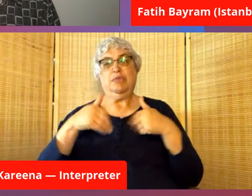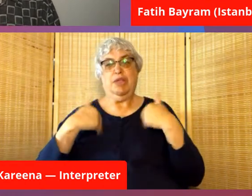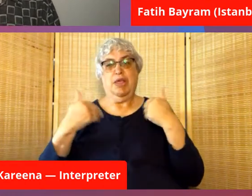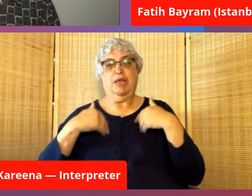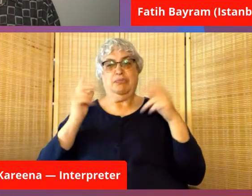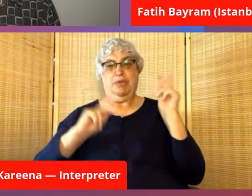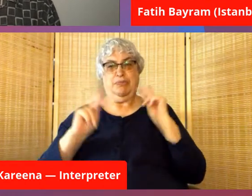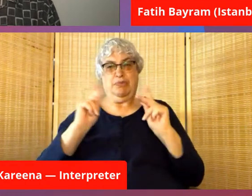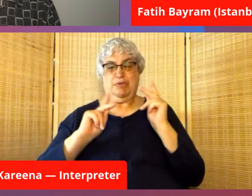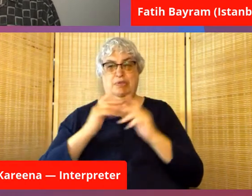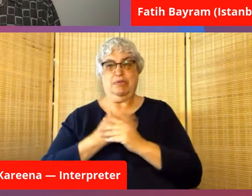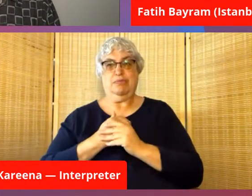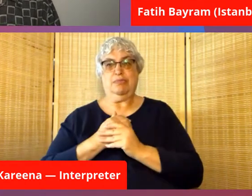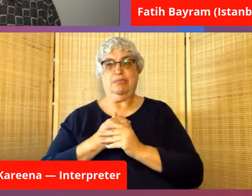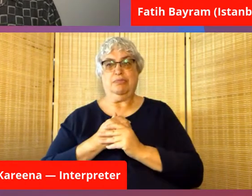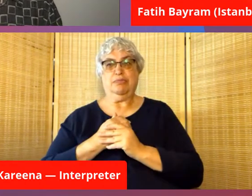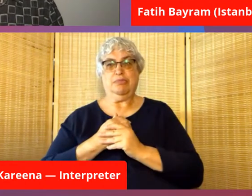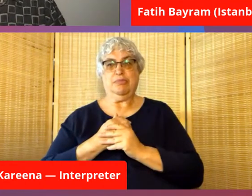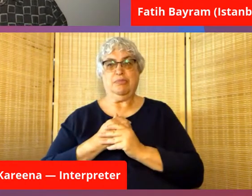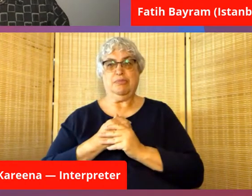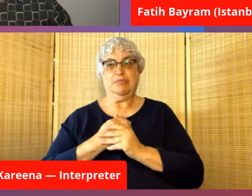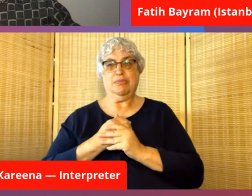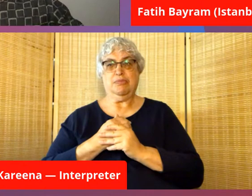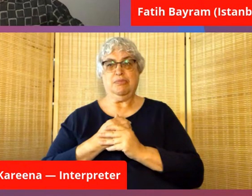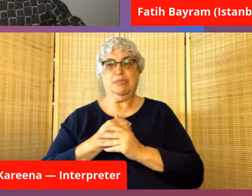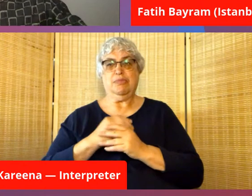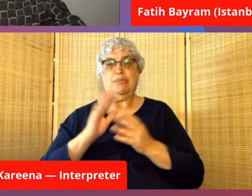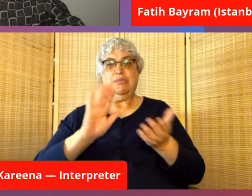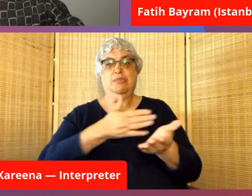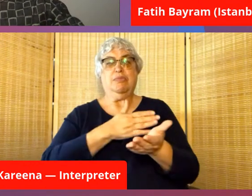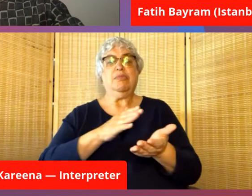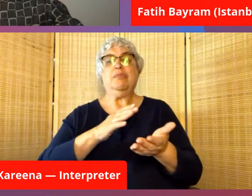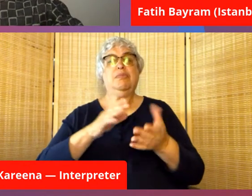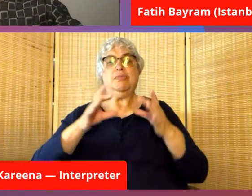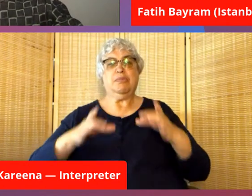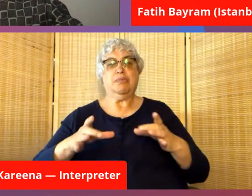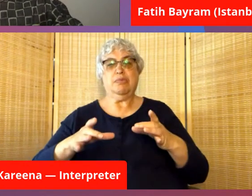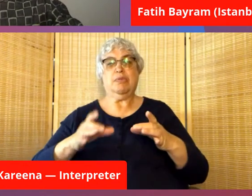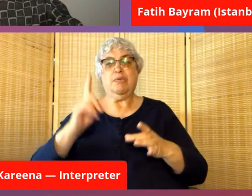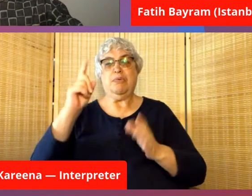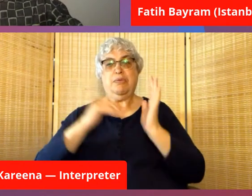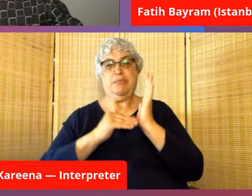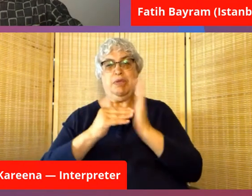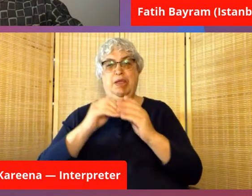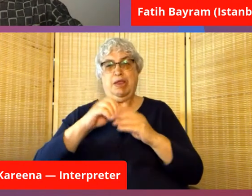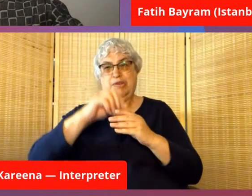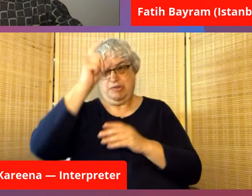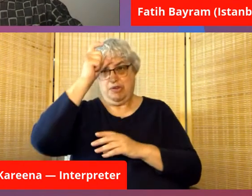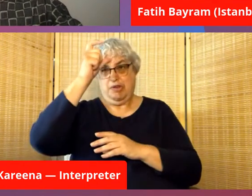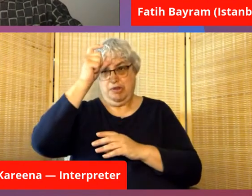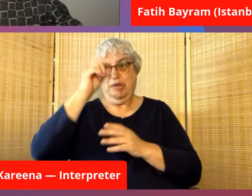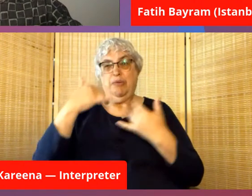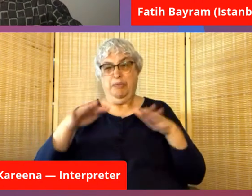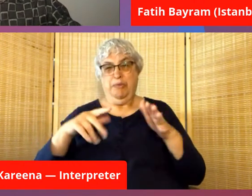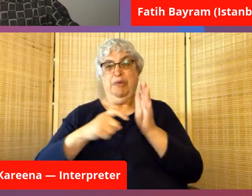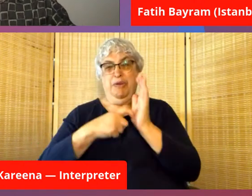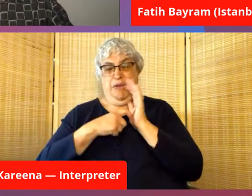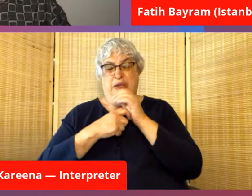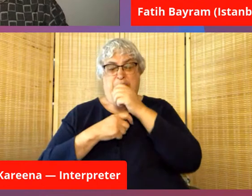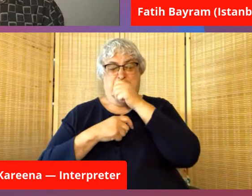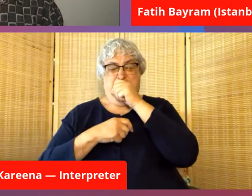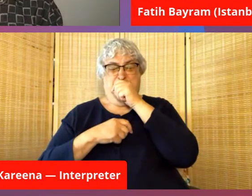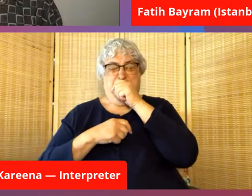people. So this album sold over 1 million only in Turkey, so which was pretty impressive for that